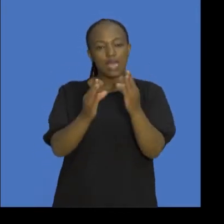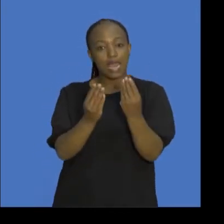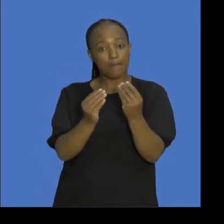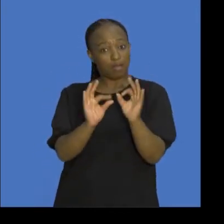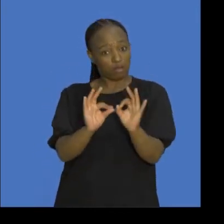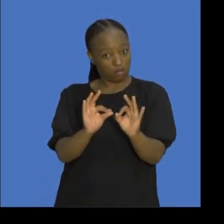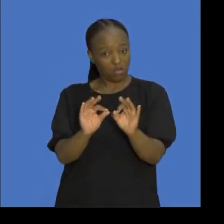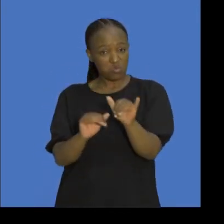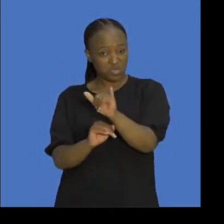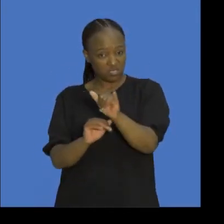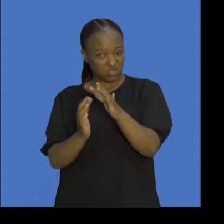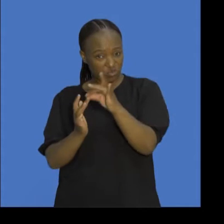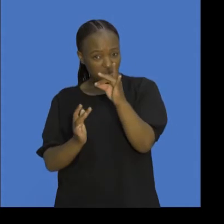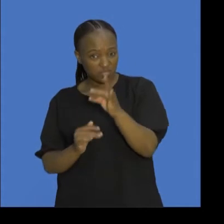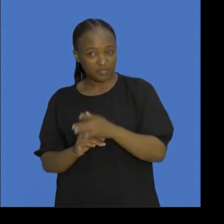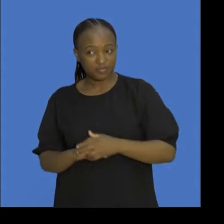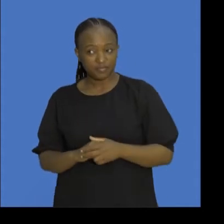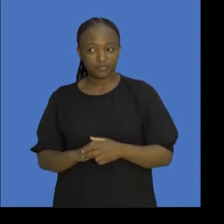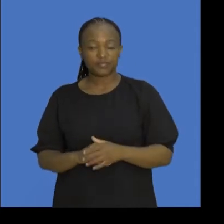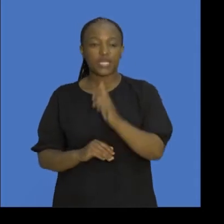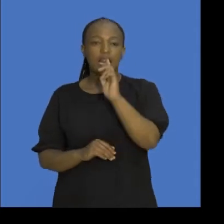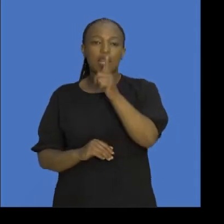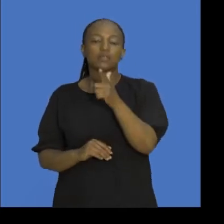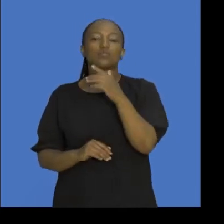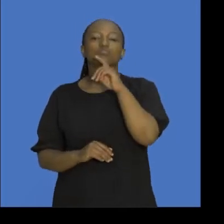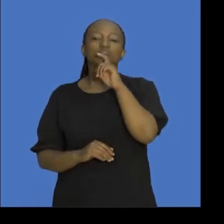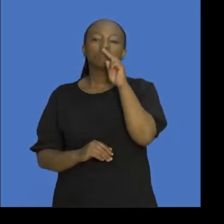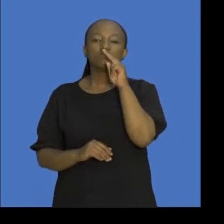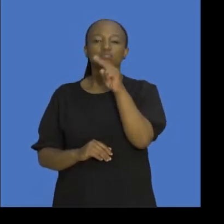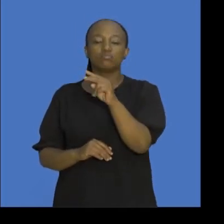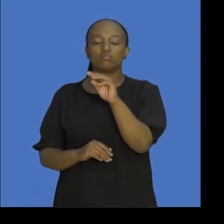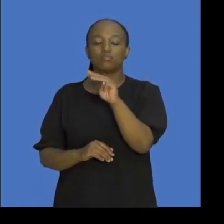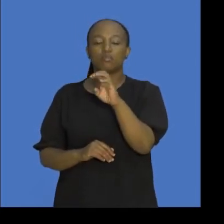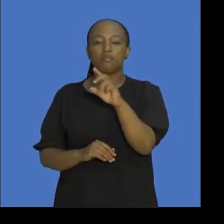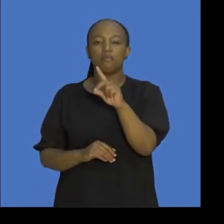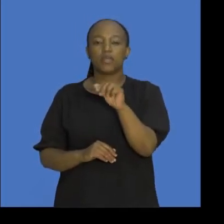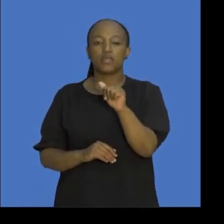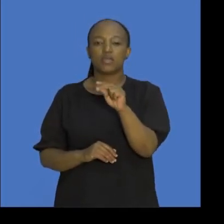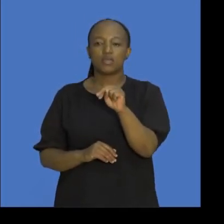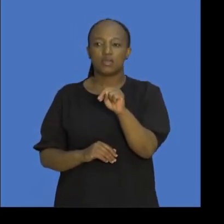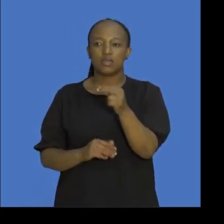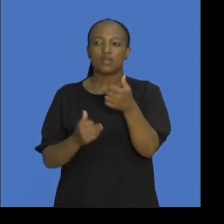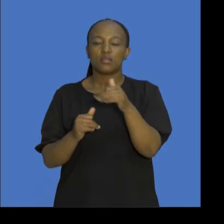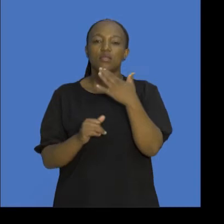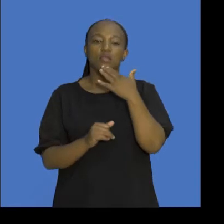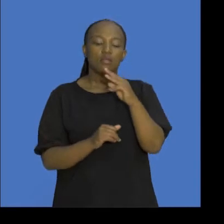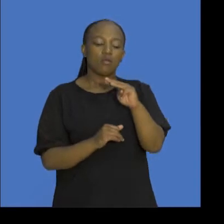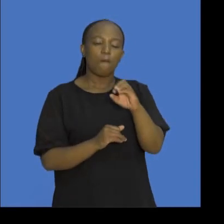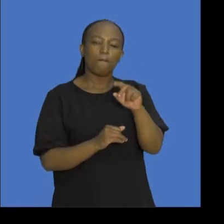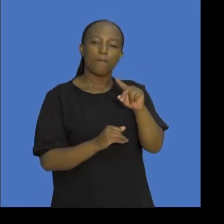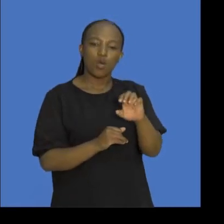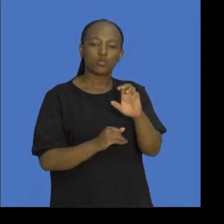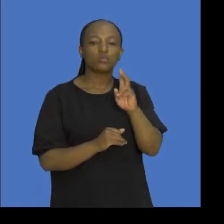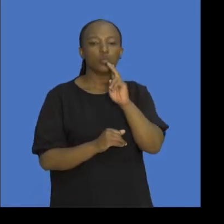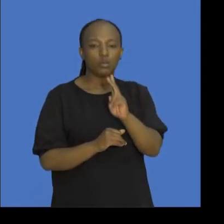actual mean of raw data? We'll look at the median. We'll look at the mode. Now we're